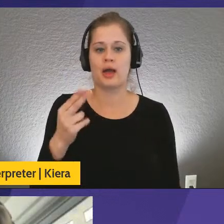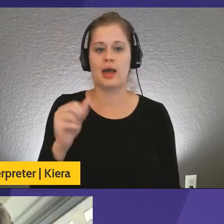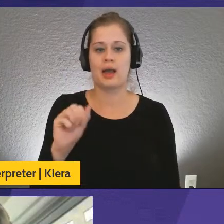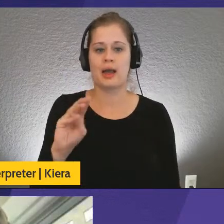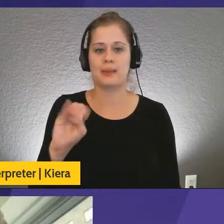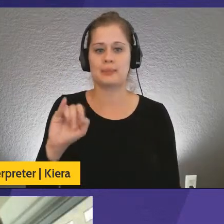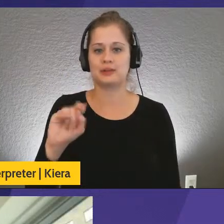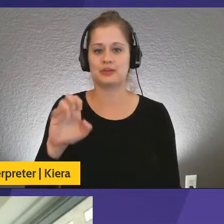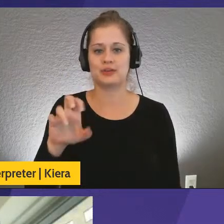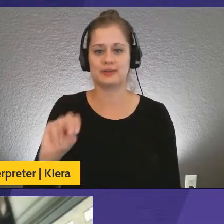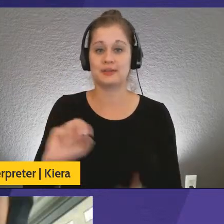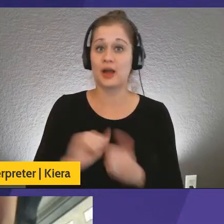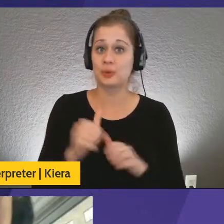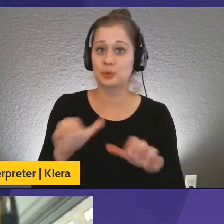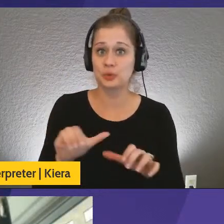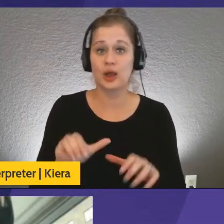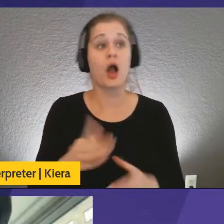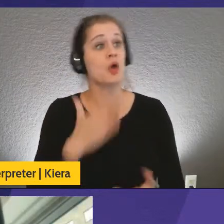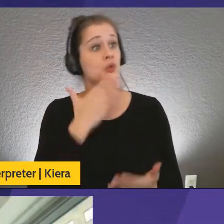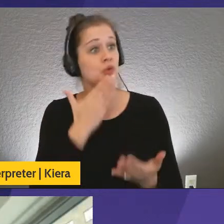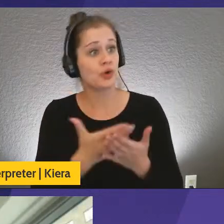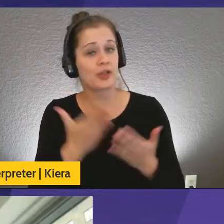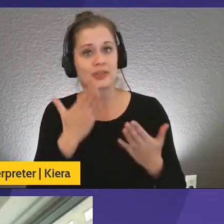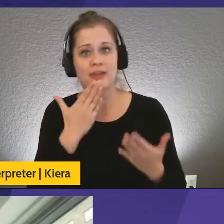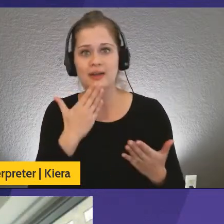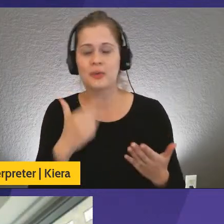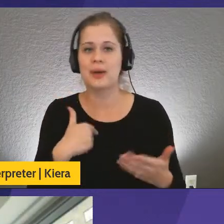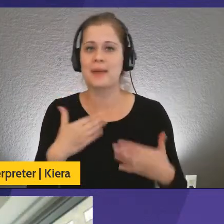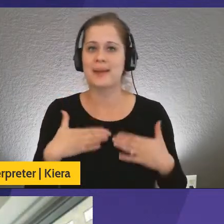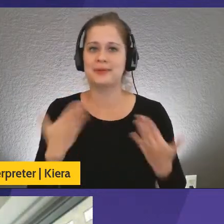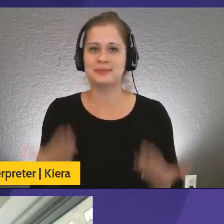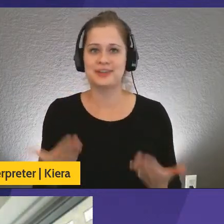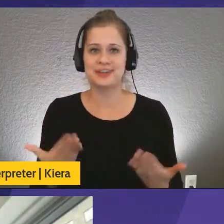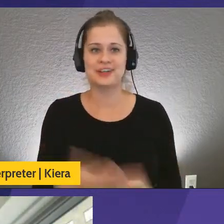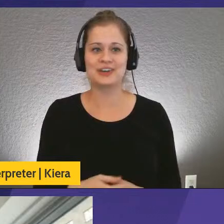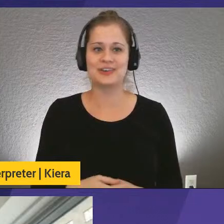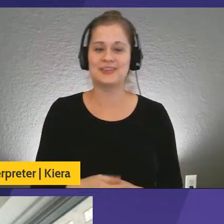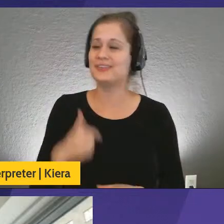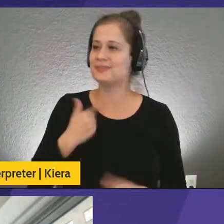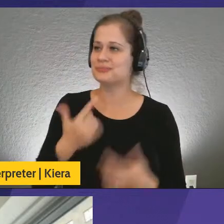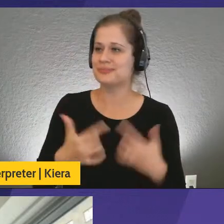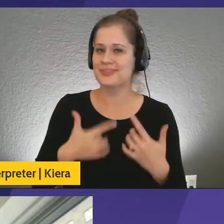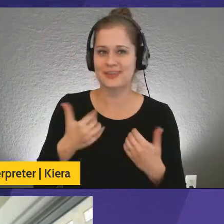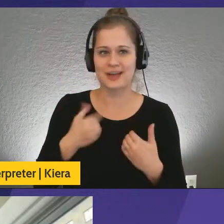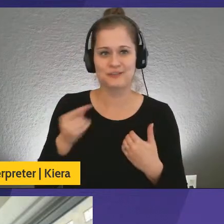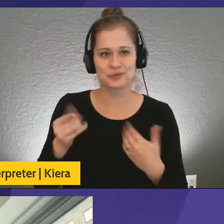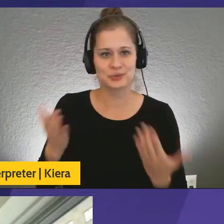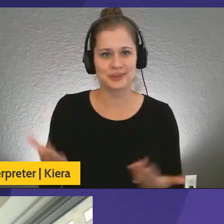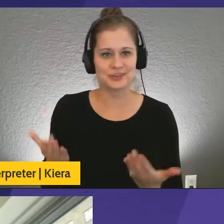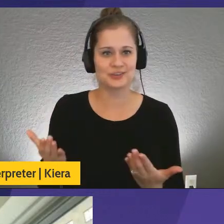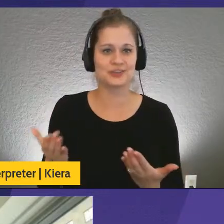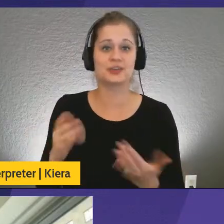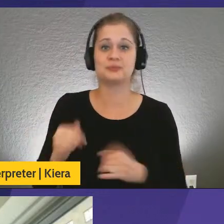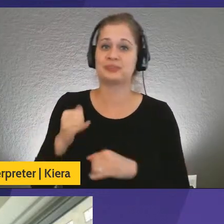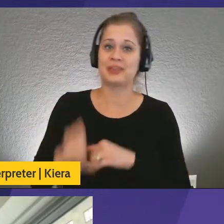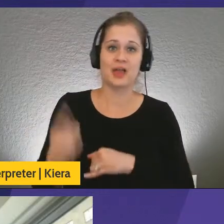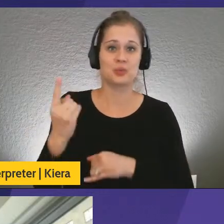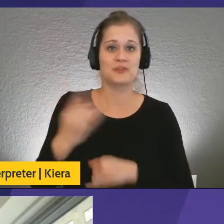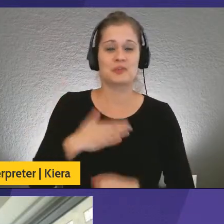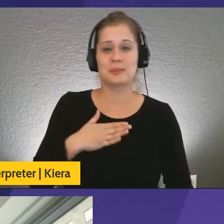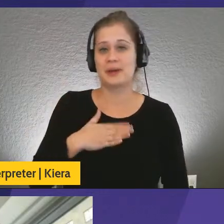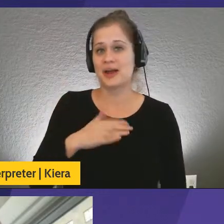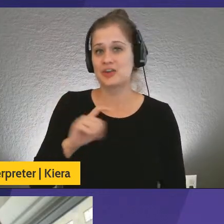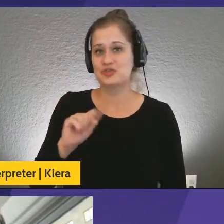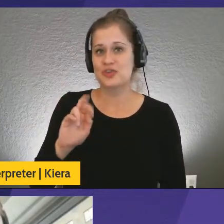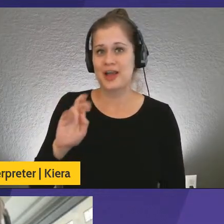are you doing? Yeah, good, thanks. Happy to be here, Marcia. I'm super excited to have you, and you're the last one for my track, so